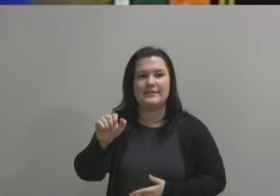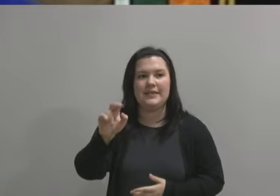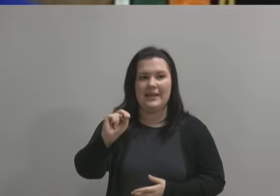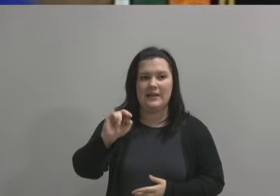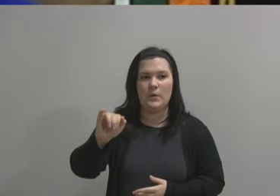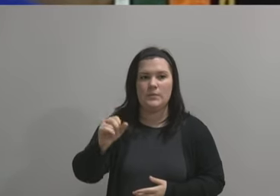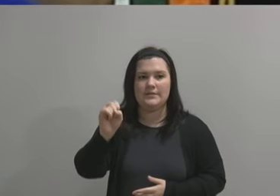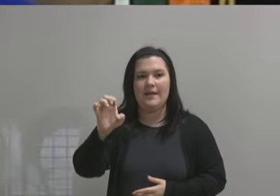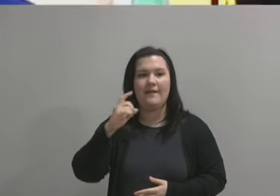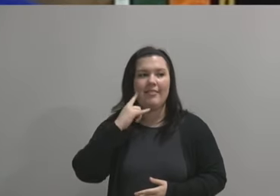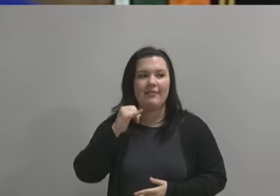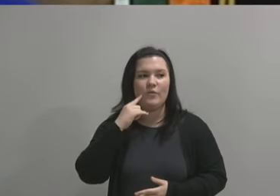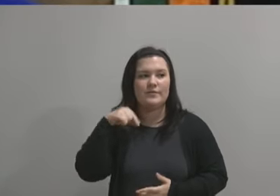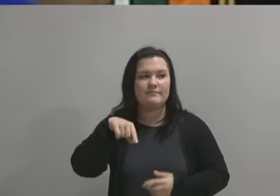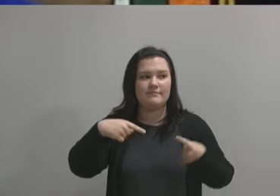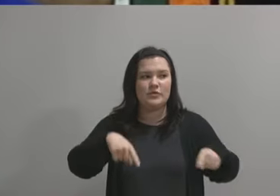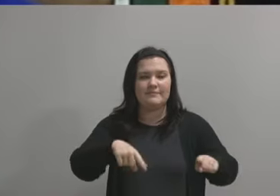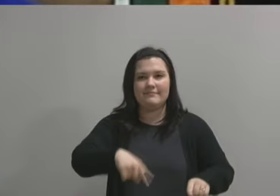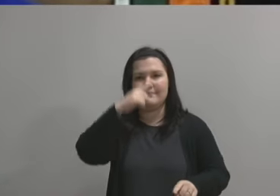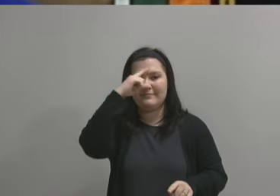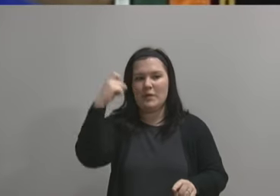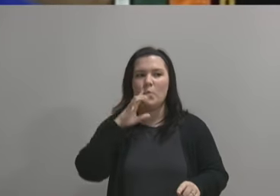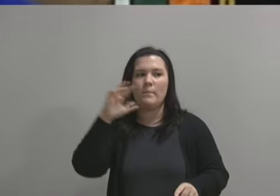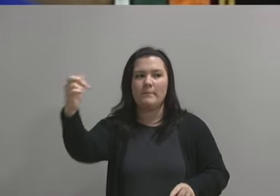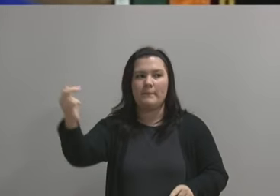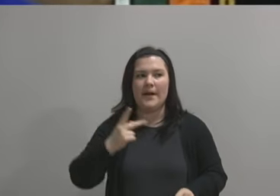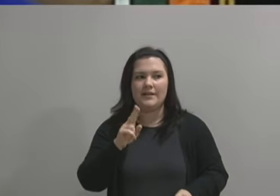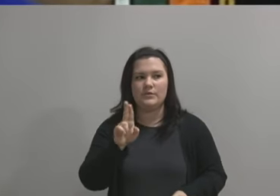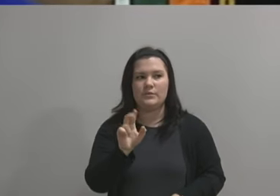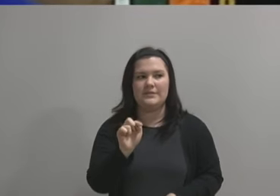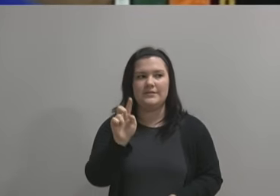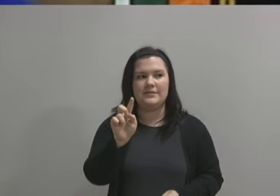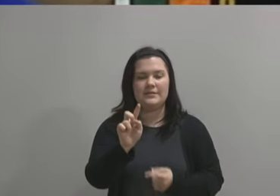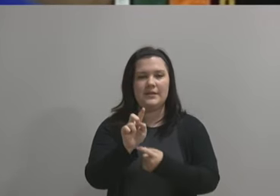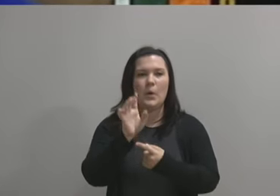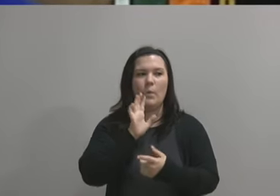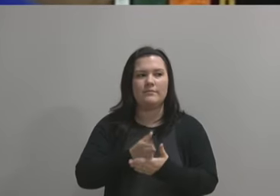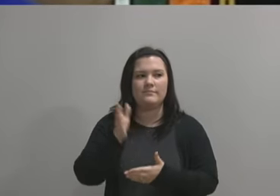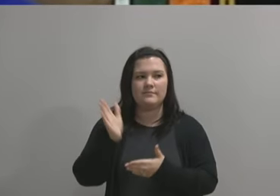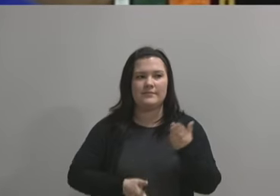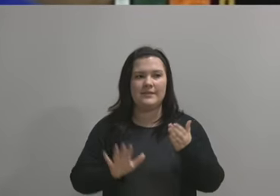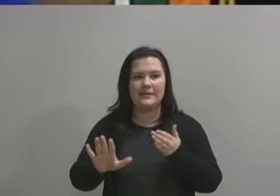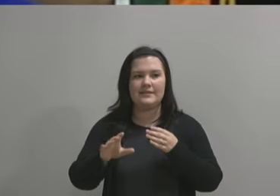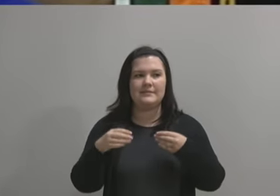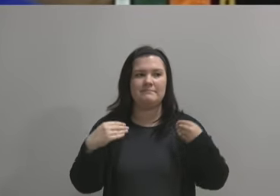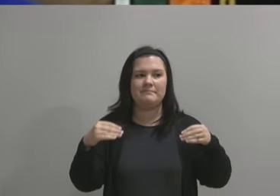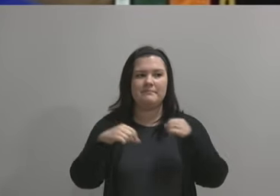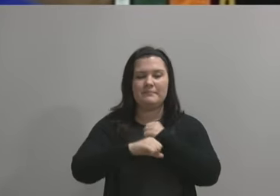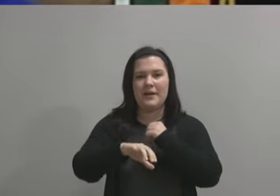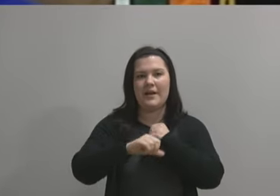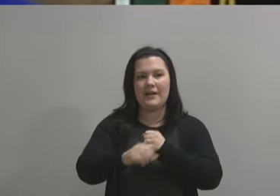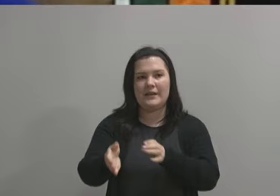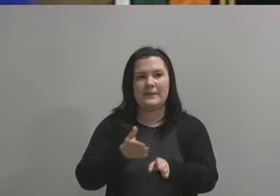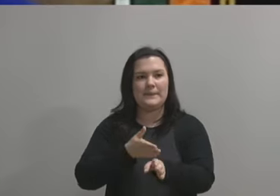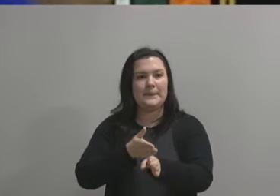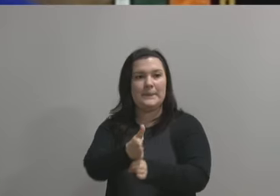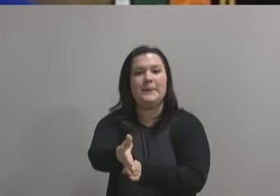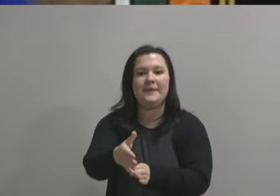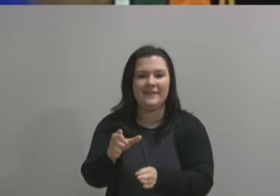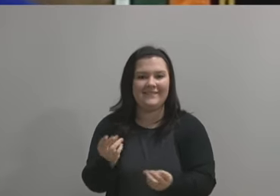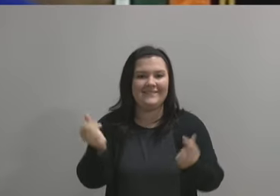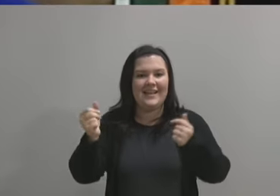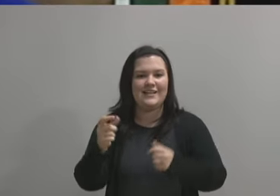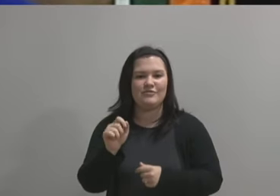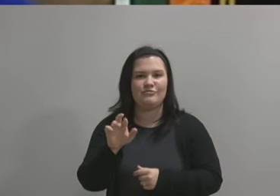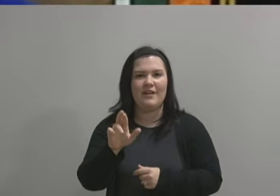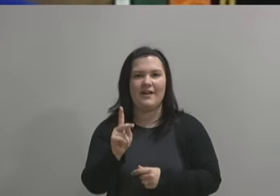summer, after which he will return to UTD to complete his marketing fast track path and obtain his